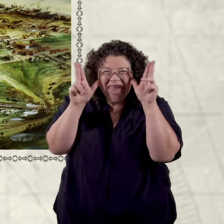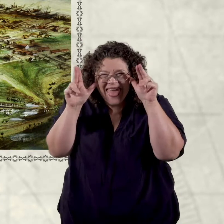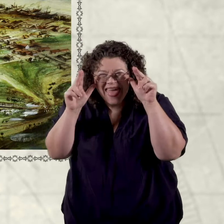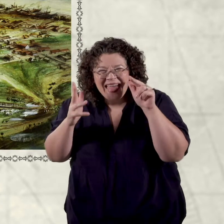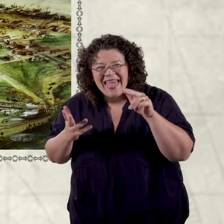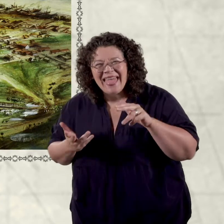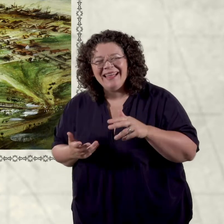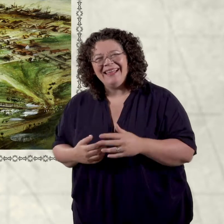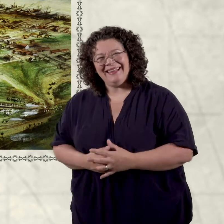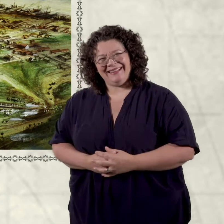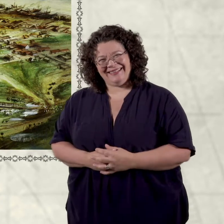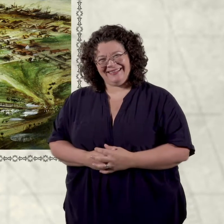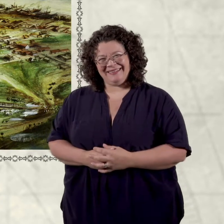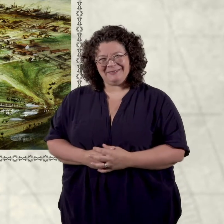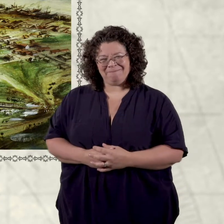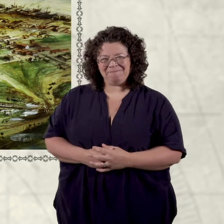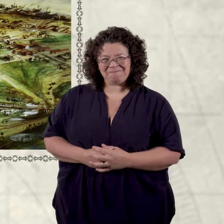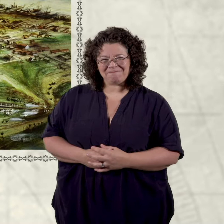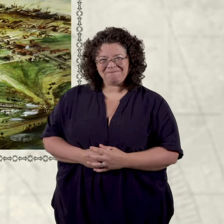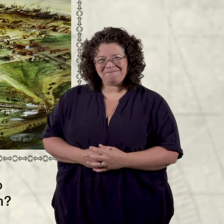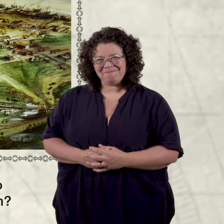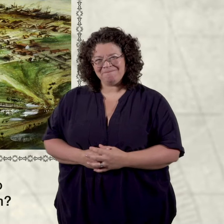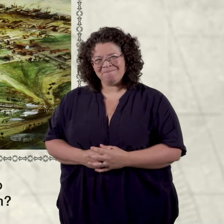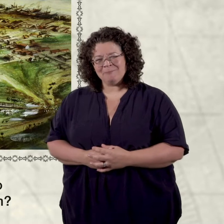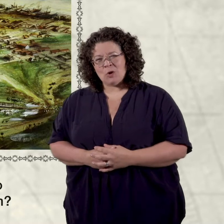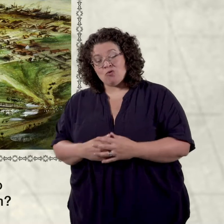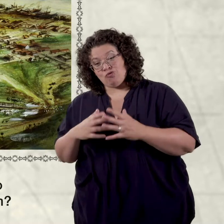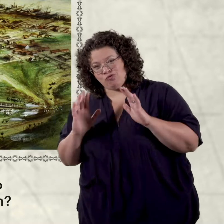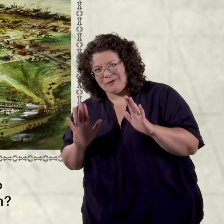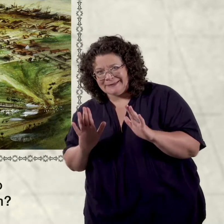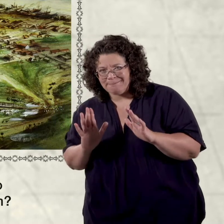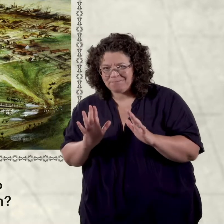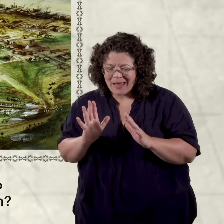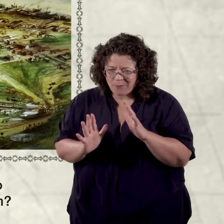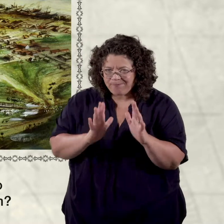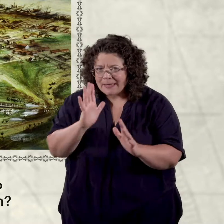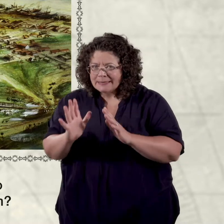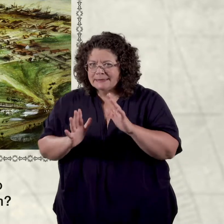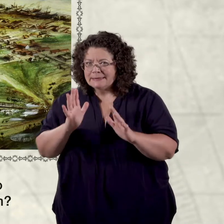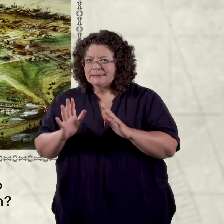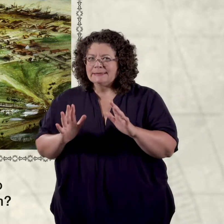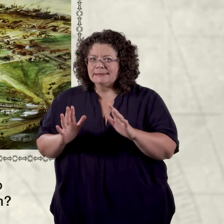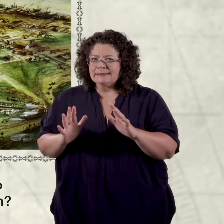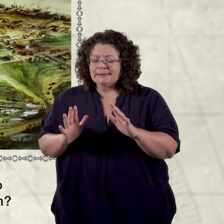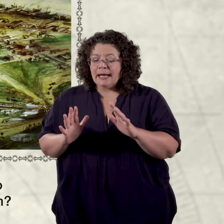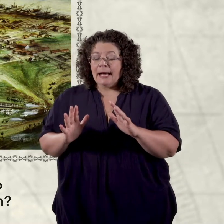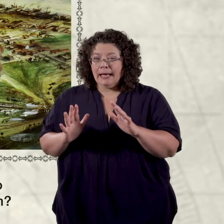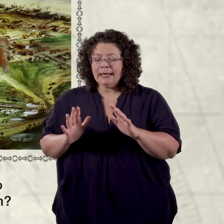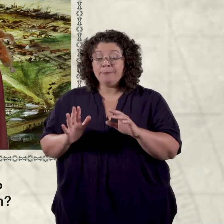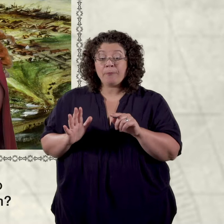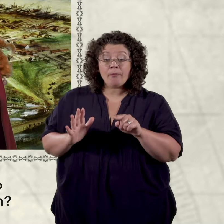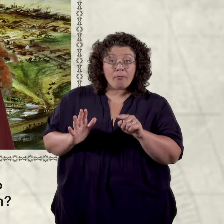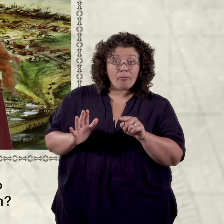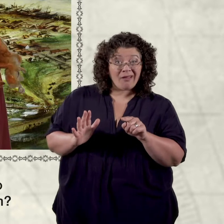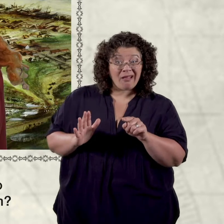Hare. Come on. Now, Hare, if I'm right, if you